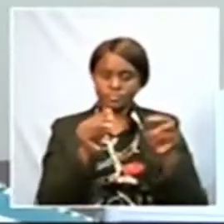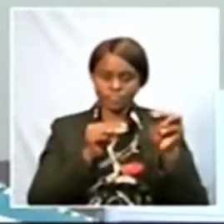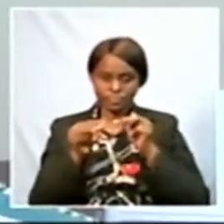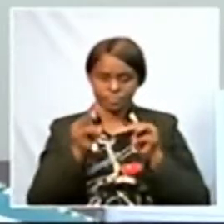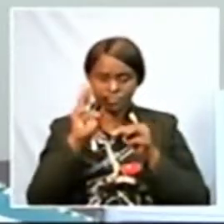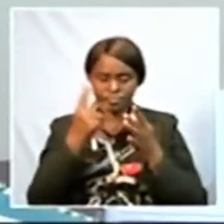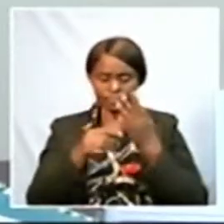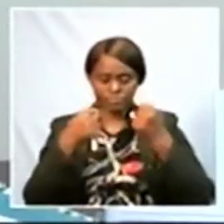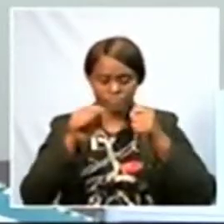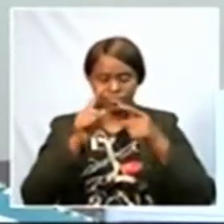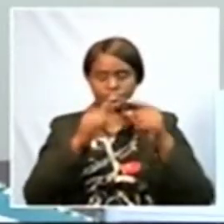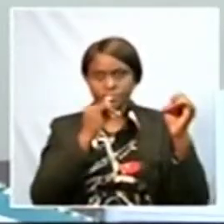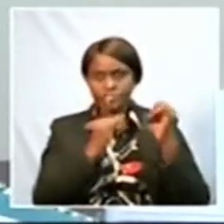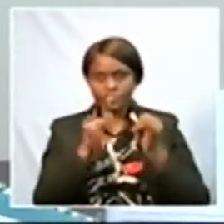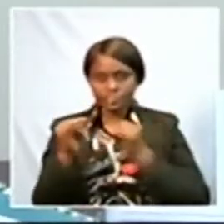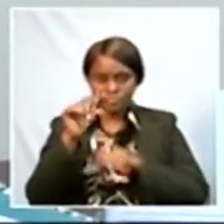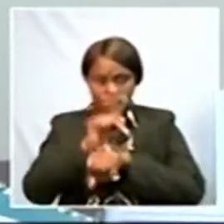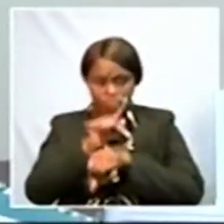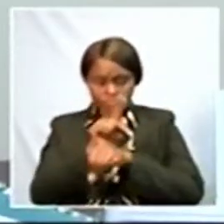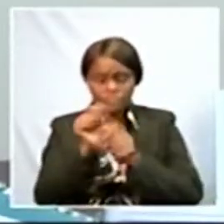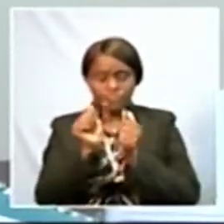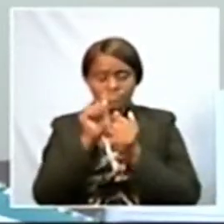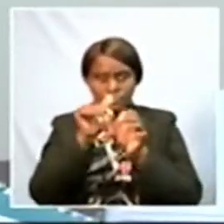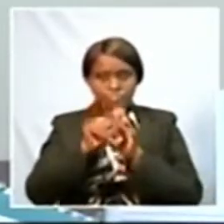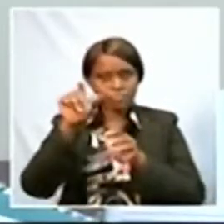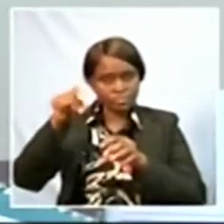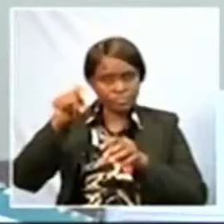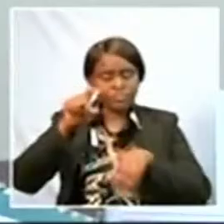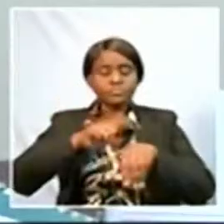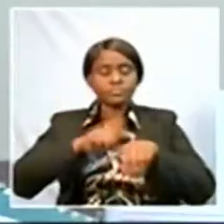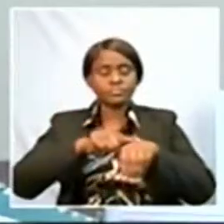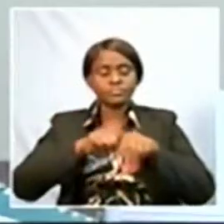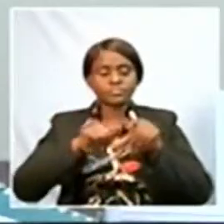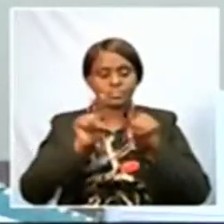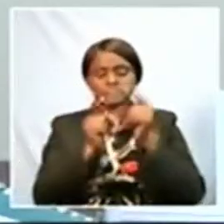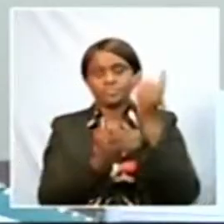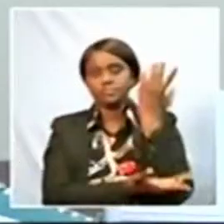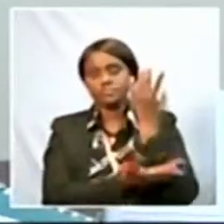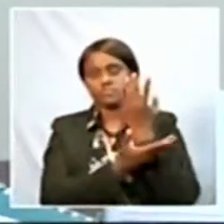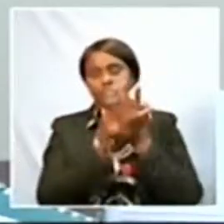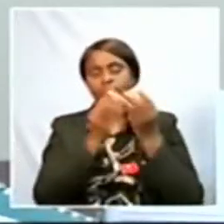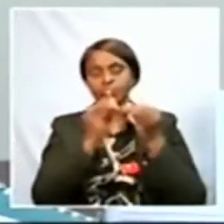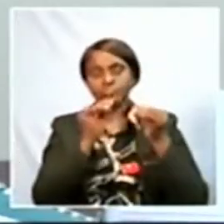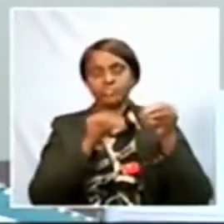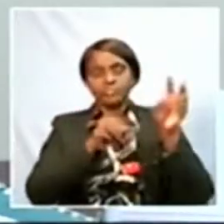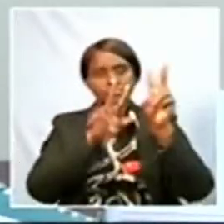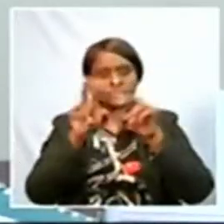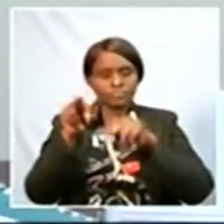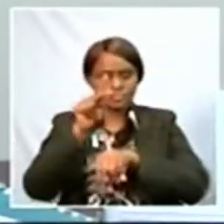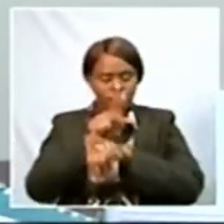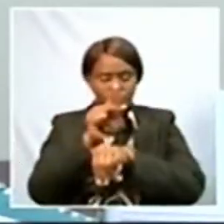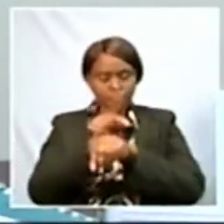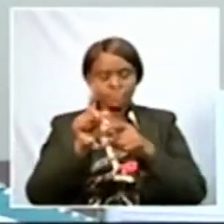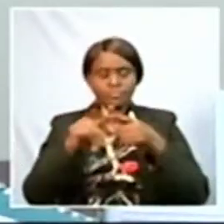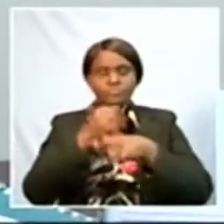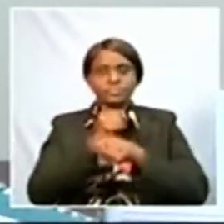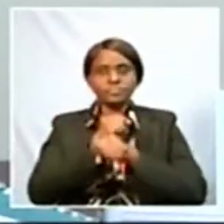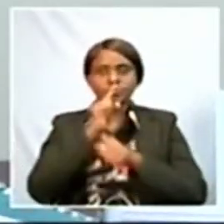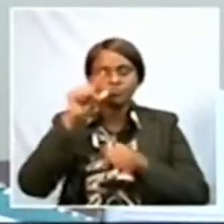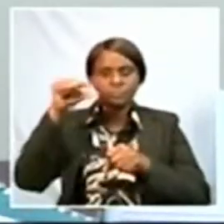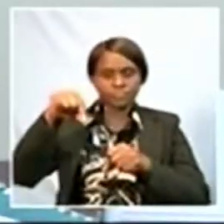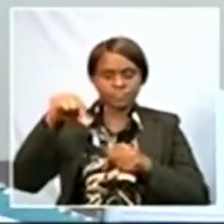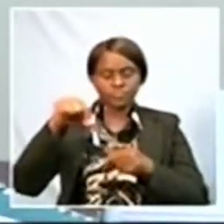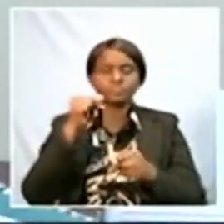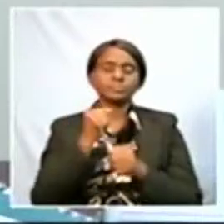Management will endeavor to implement projects within the required time frame and improve on monitoring of projects to ensure quality